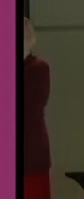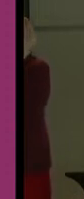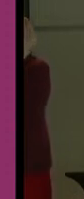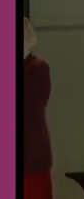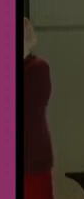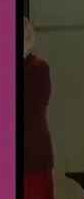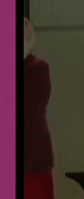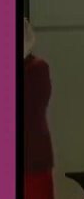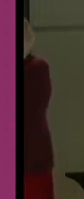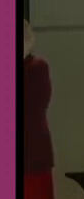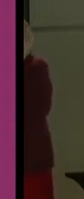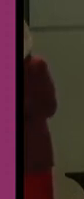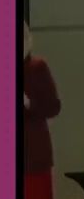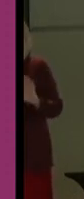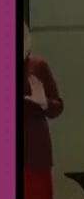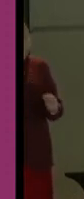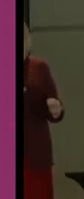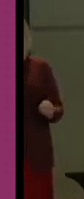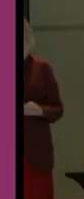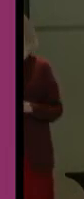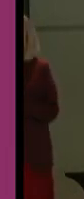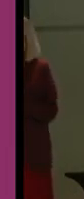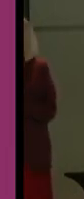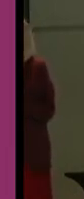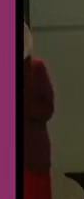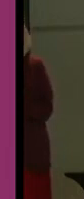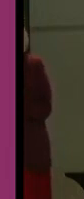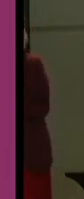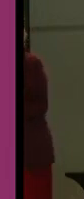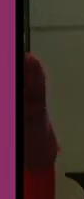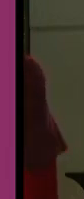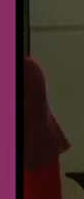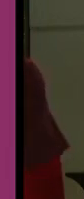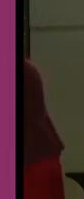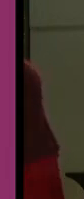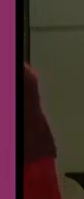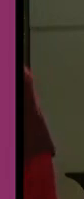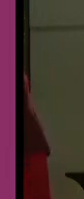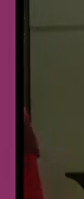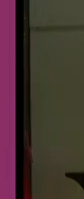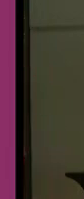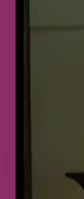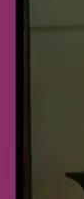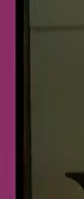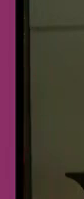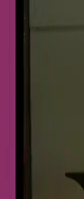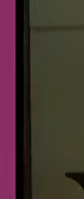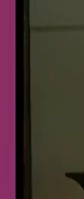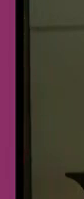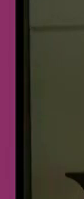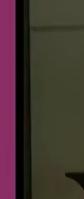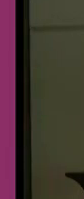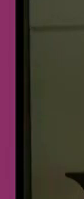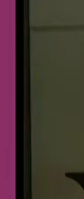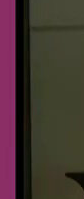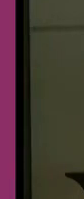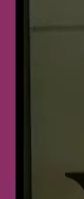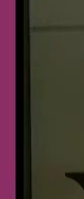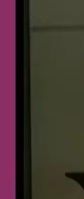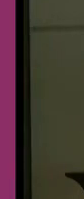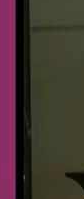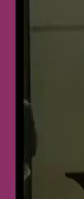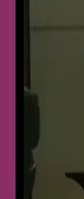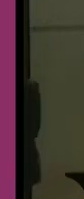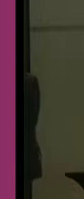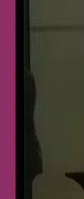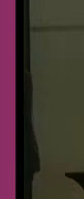so i just wanted to say that thank you thank you hannah and i i think we all agree with that and um it was